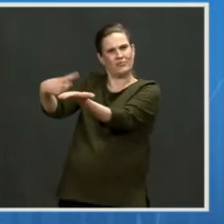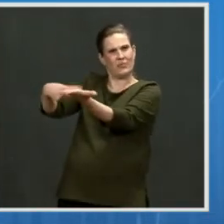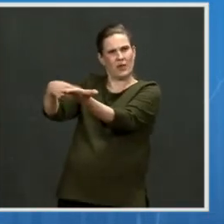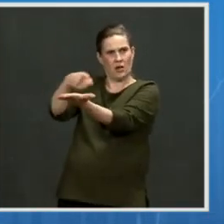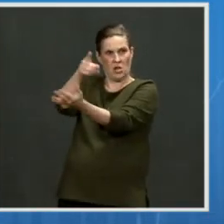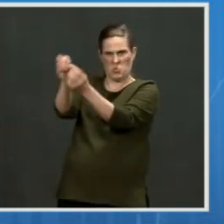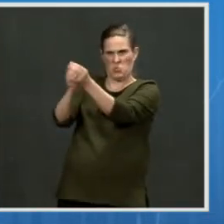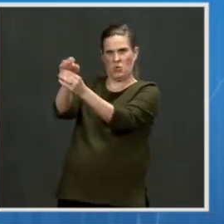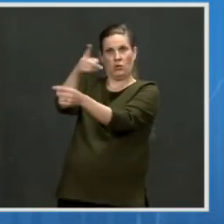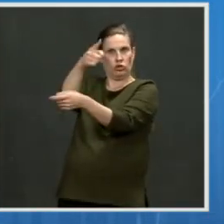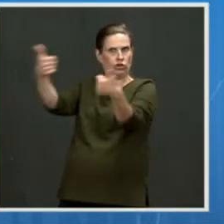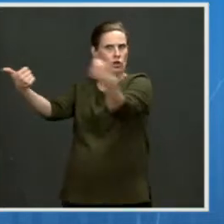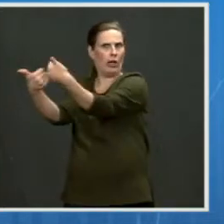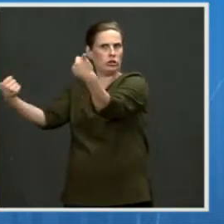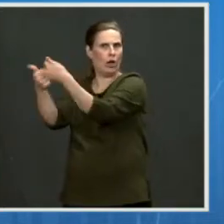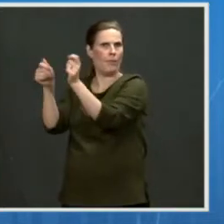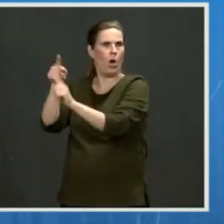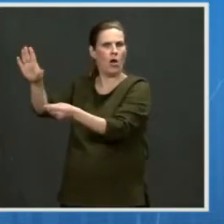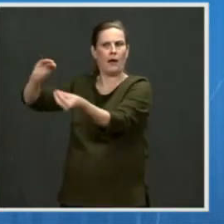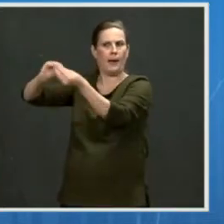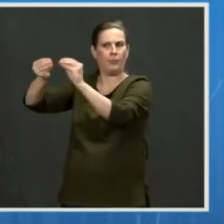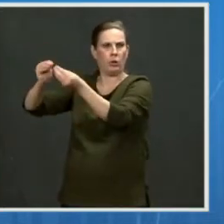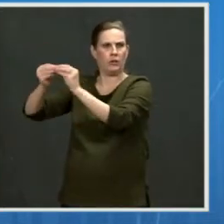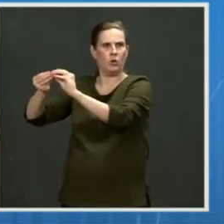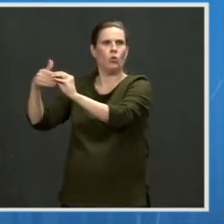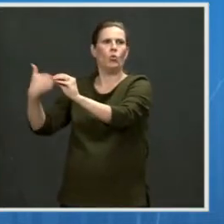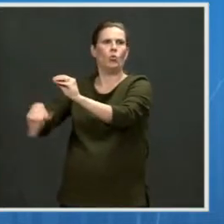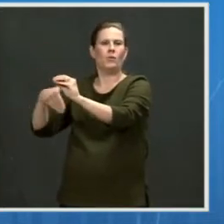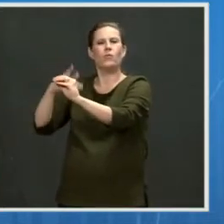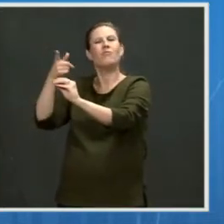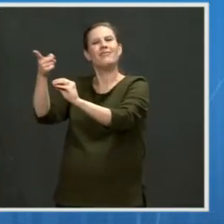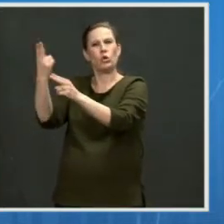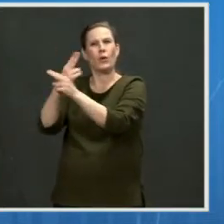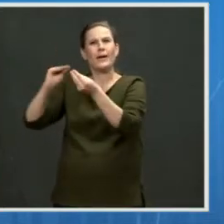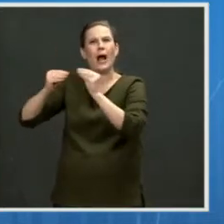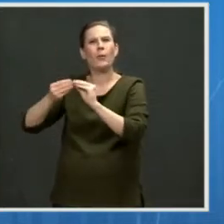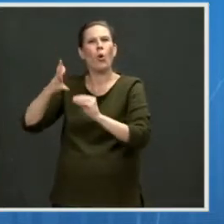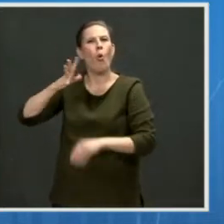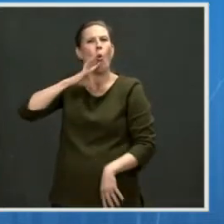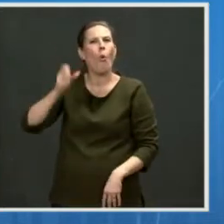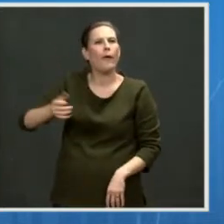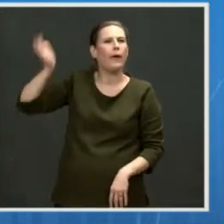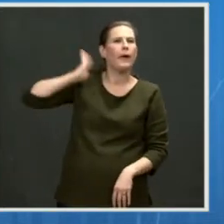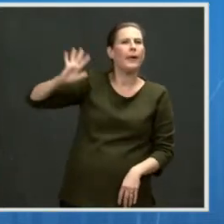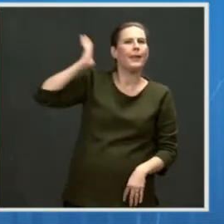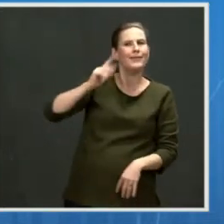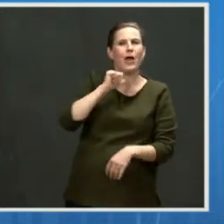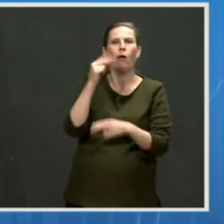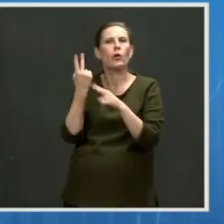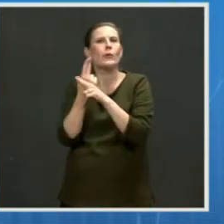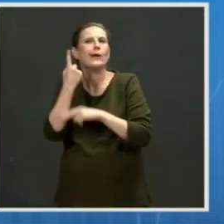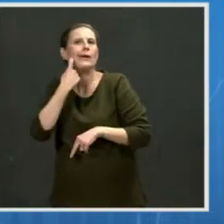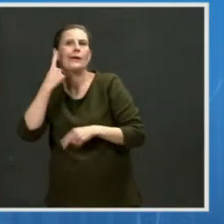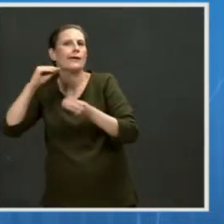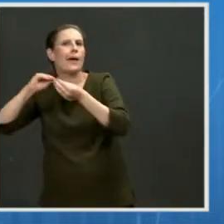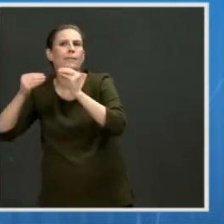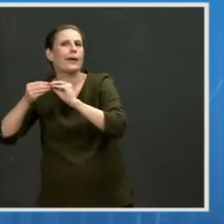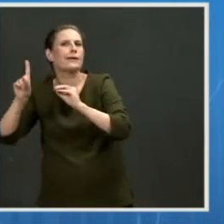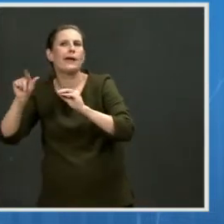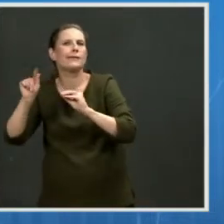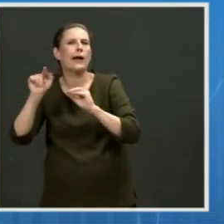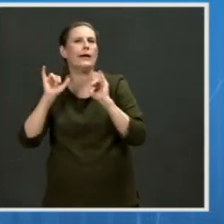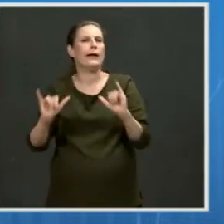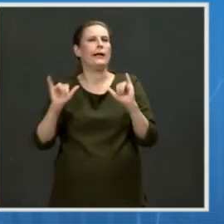press conference was the most recent updated data. The only statement that we